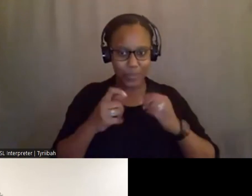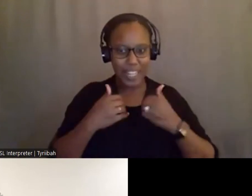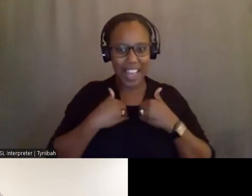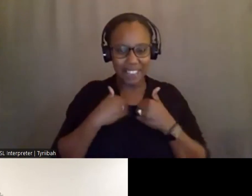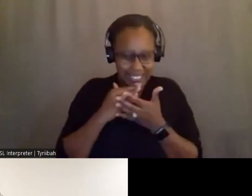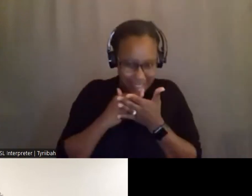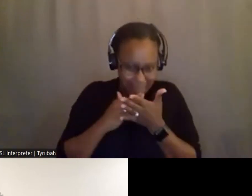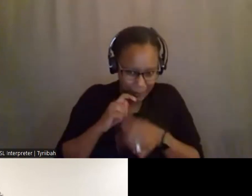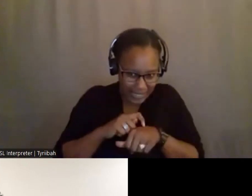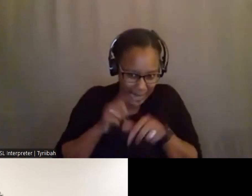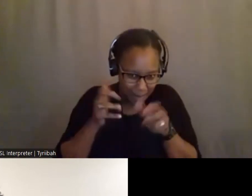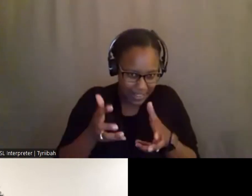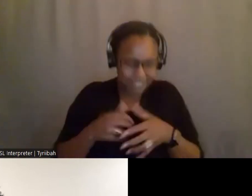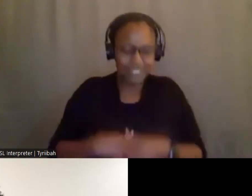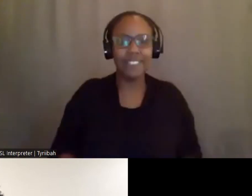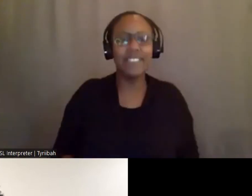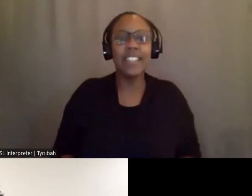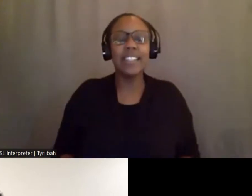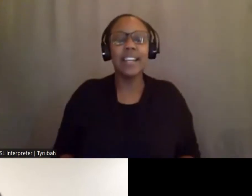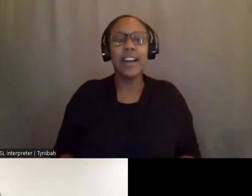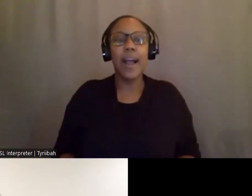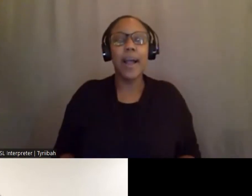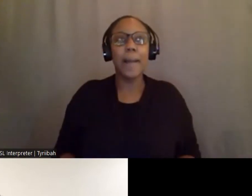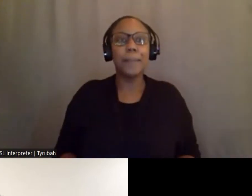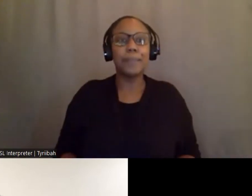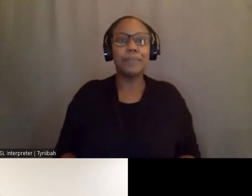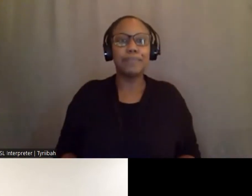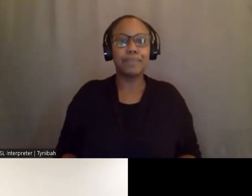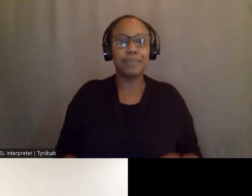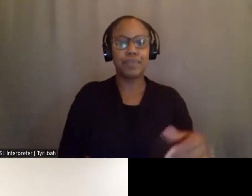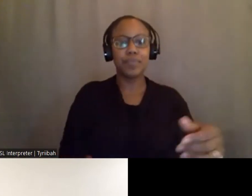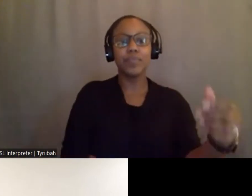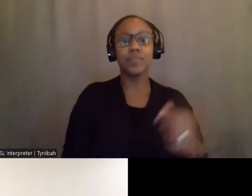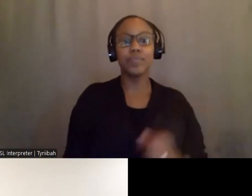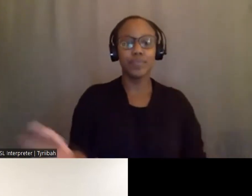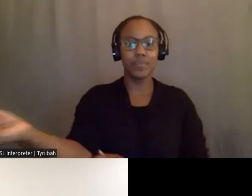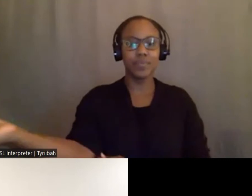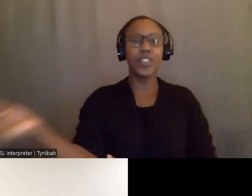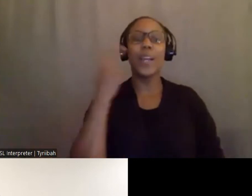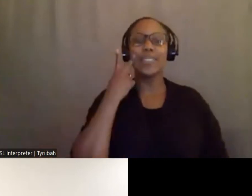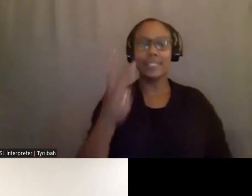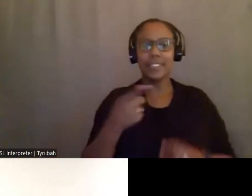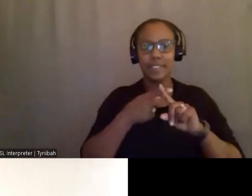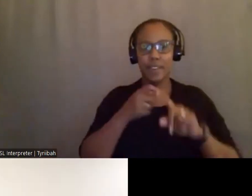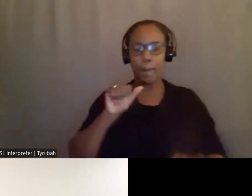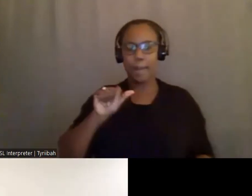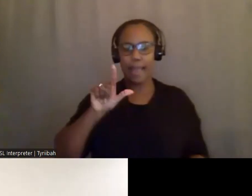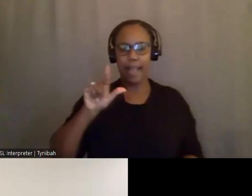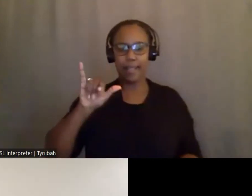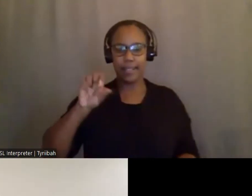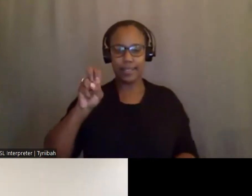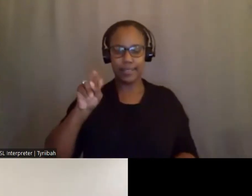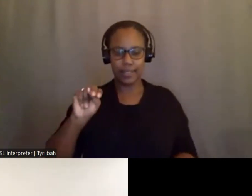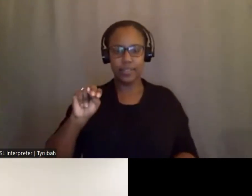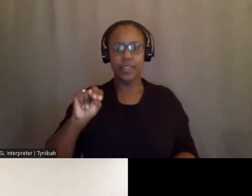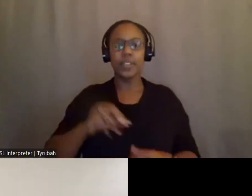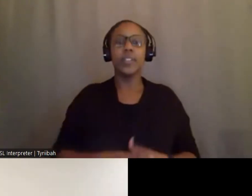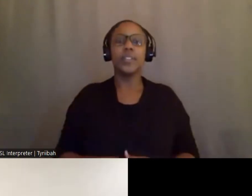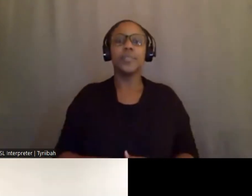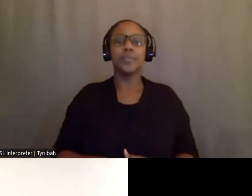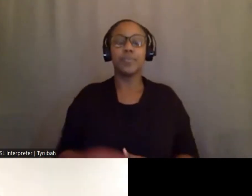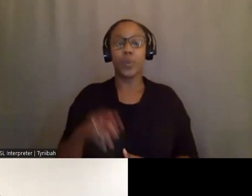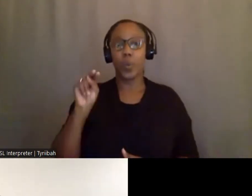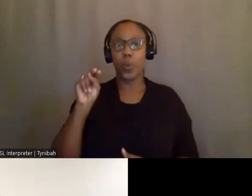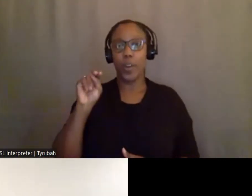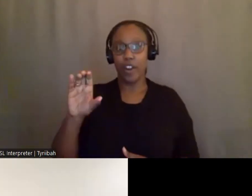time. And there is a question from Allison that says, we have some history in North Carolina